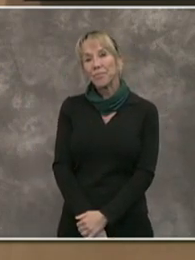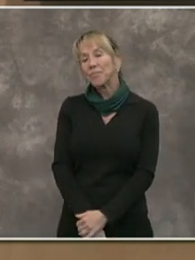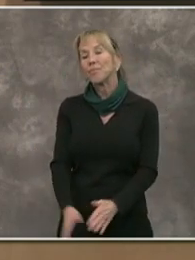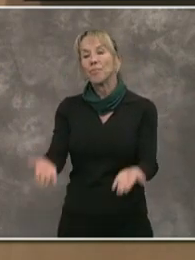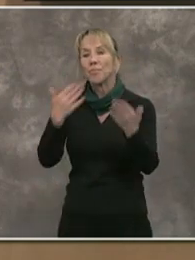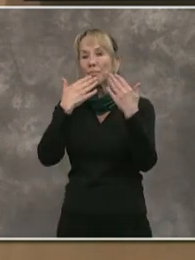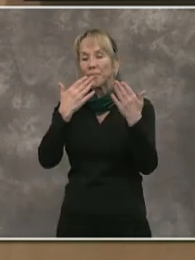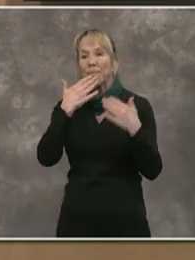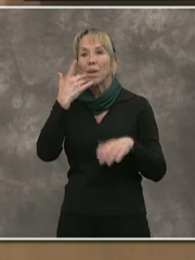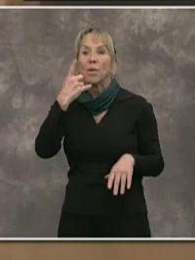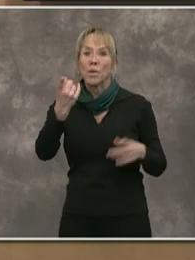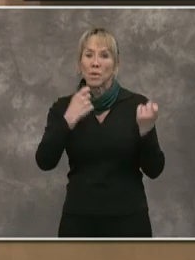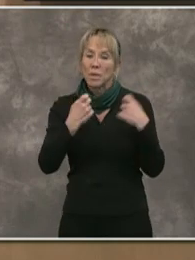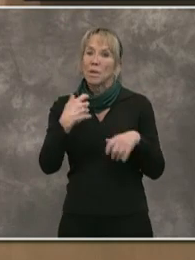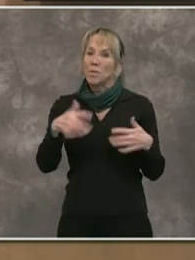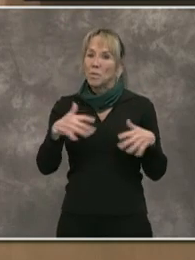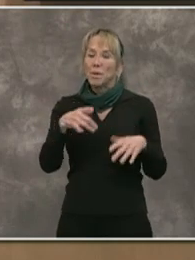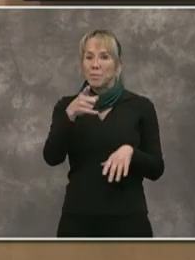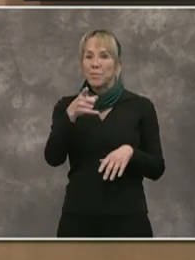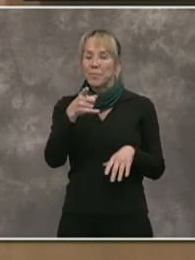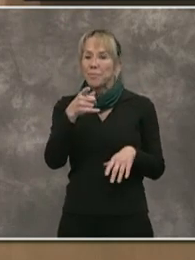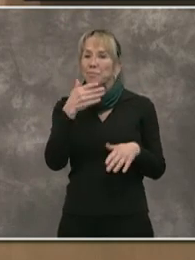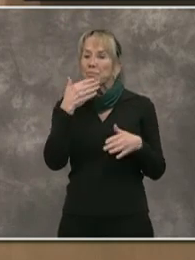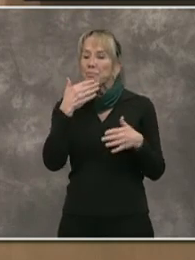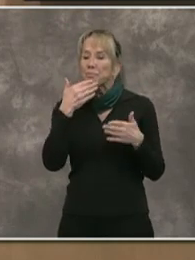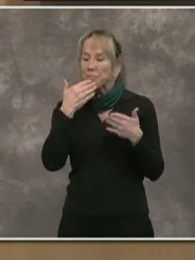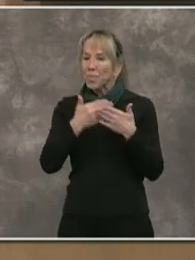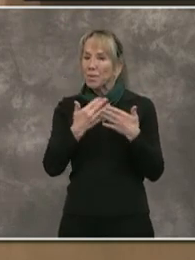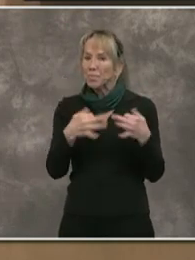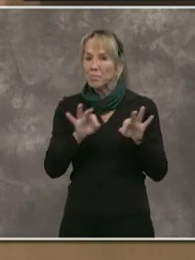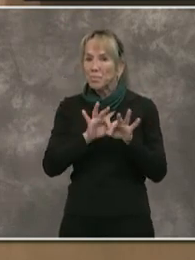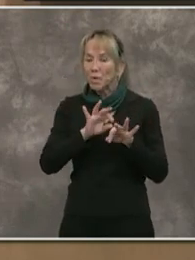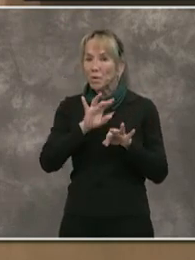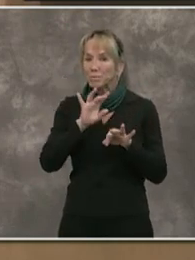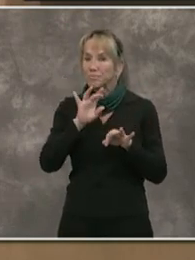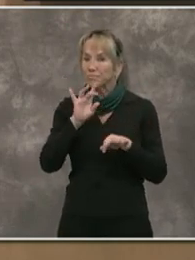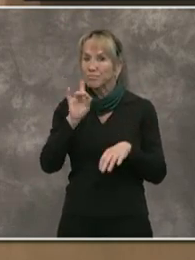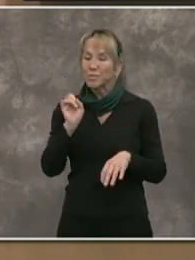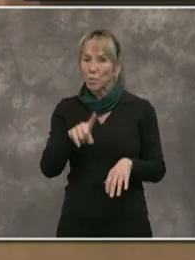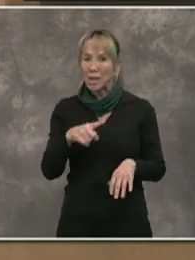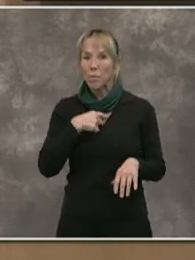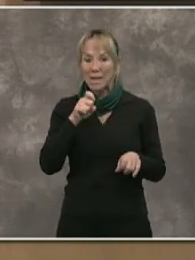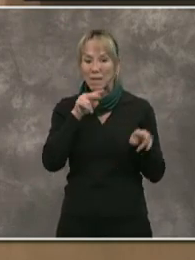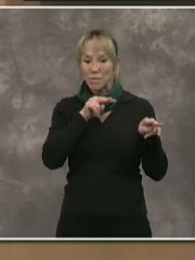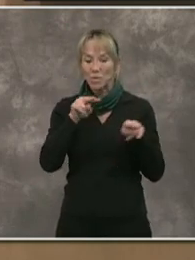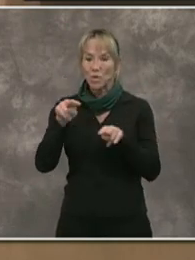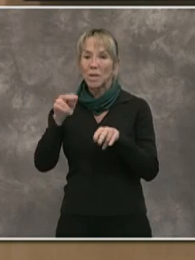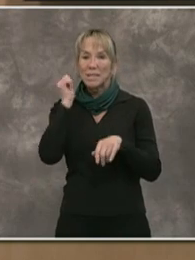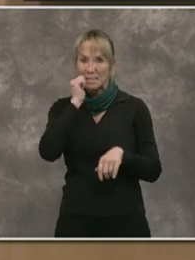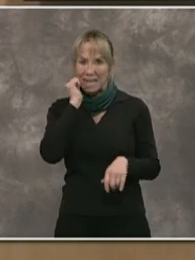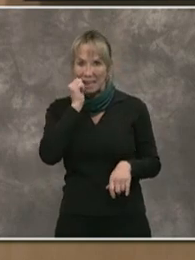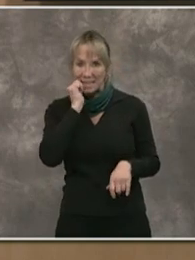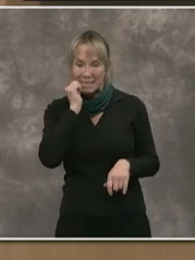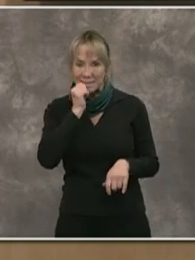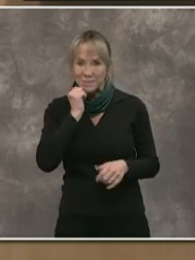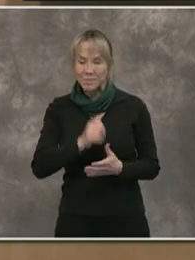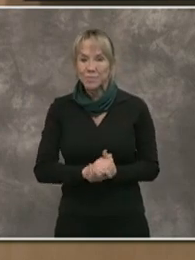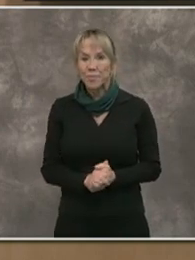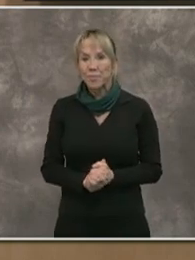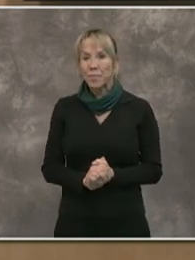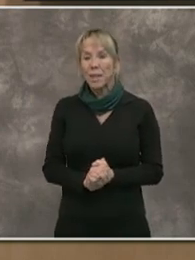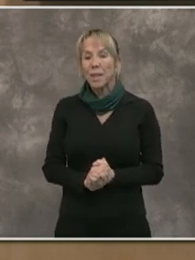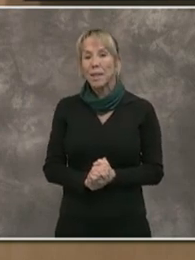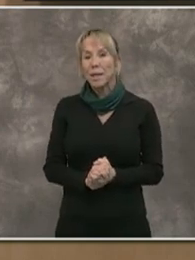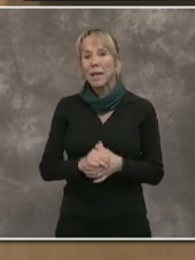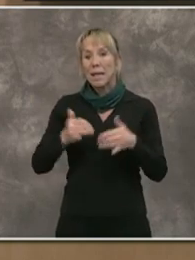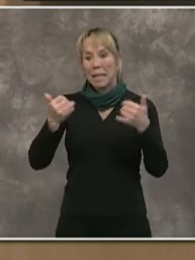Yeah, thanks for that question. It is a really good and a key question that we need to evaluate day by day. I don't think that we're there at the